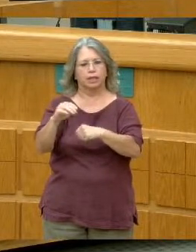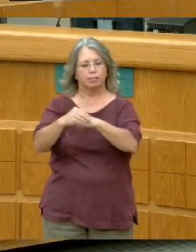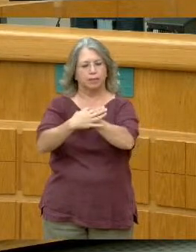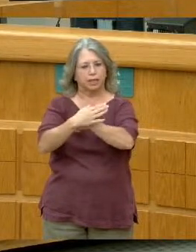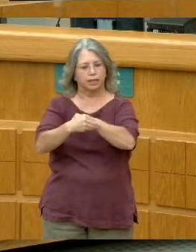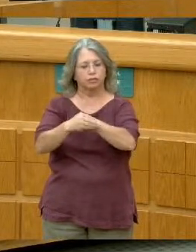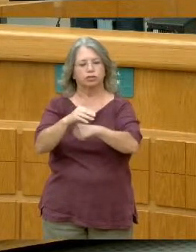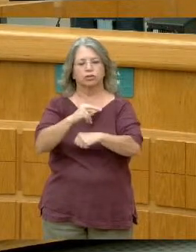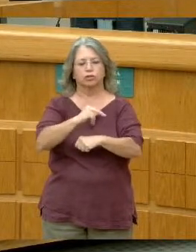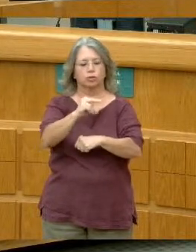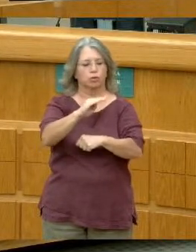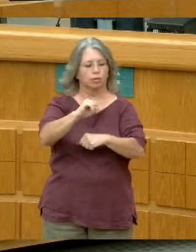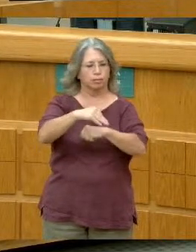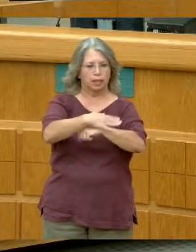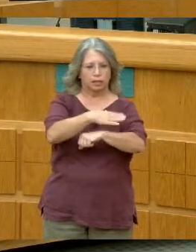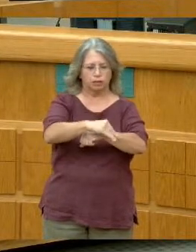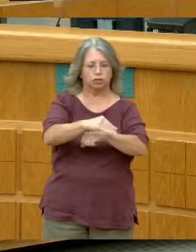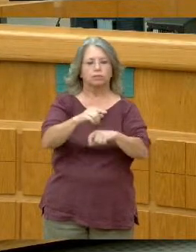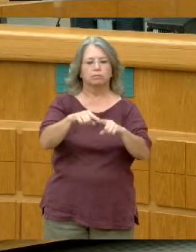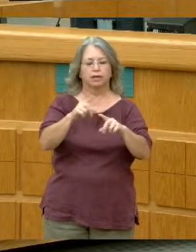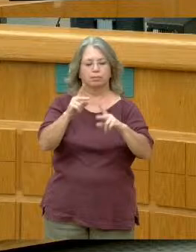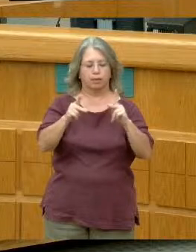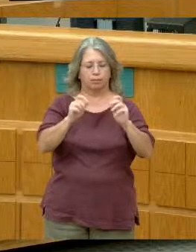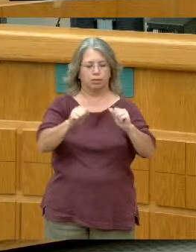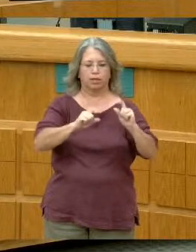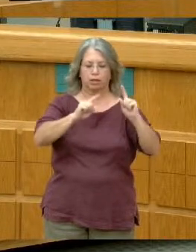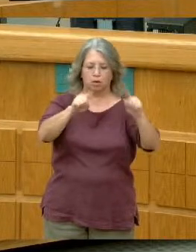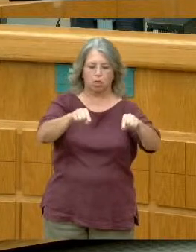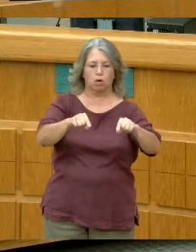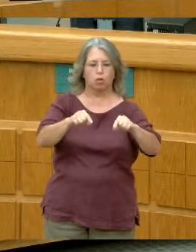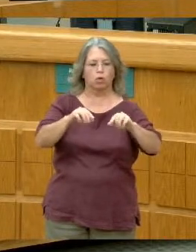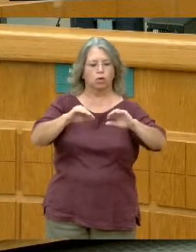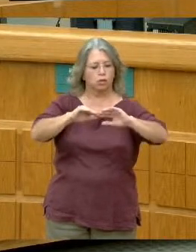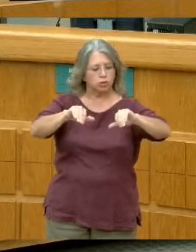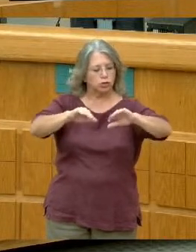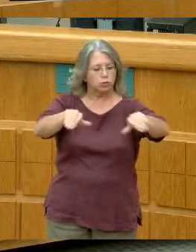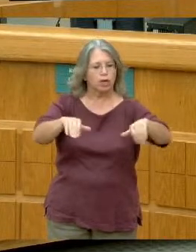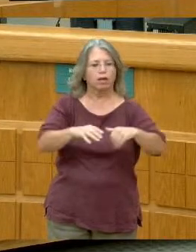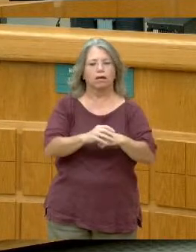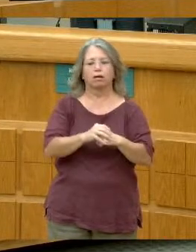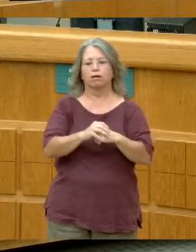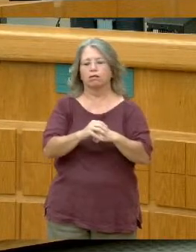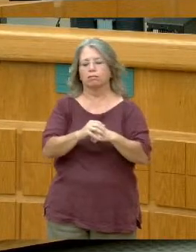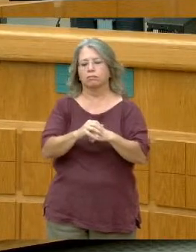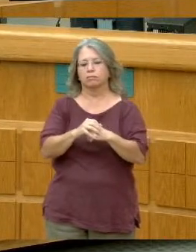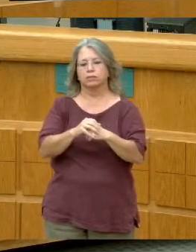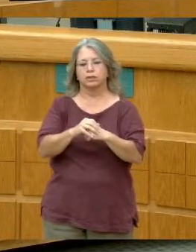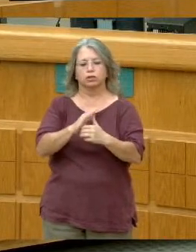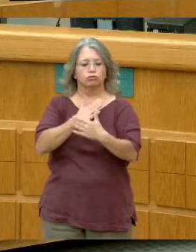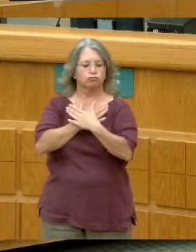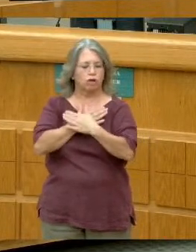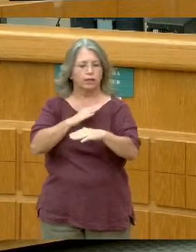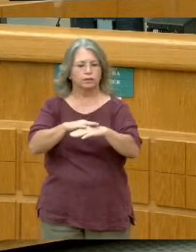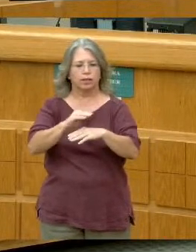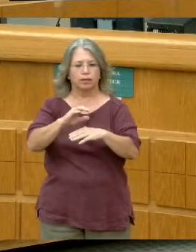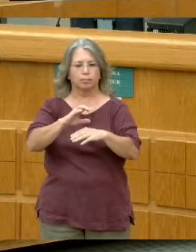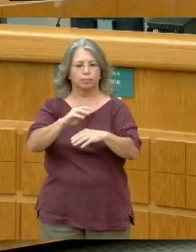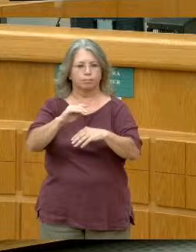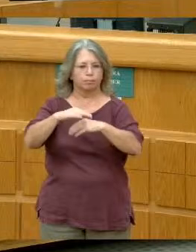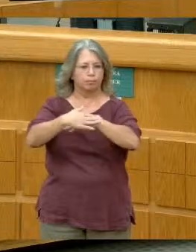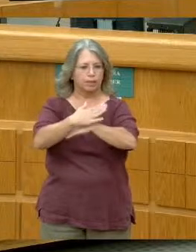back and swim or rest or sunbathe or whatever they do on McGee Beach and North